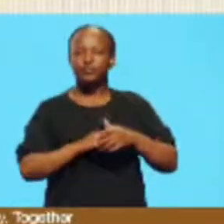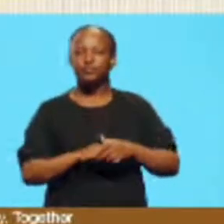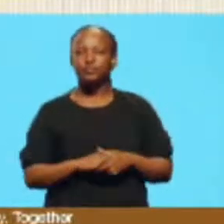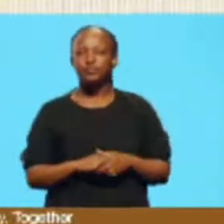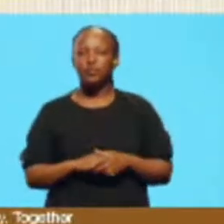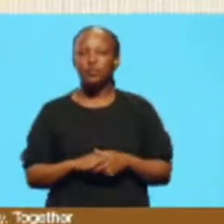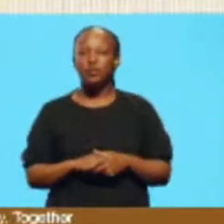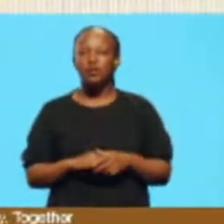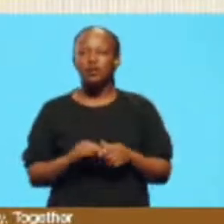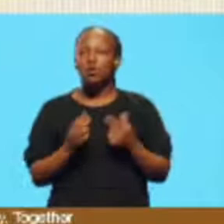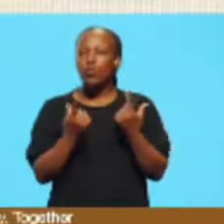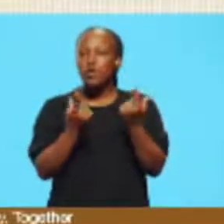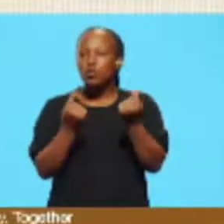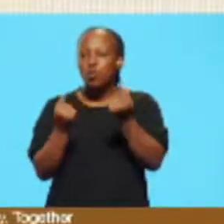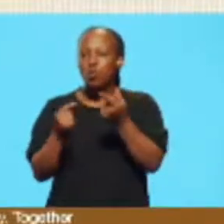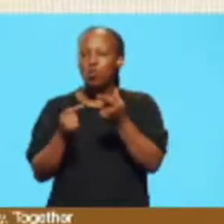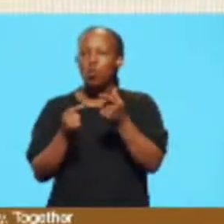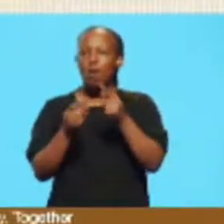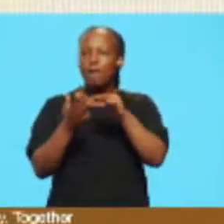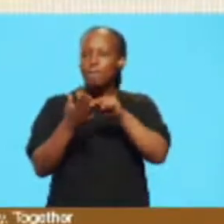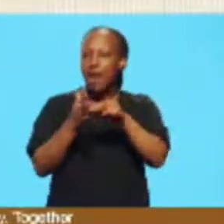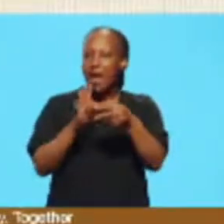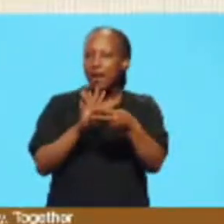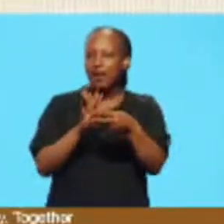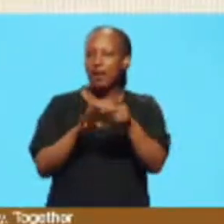our plannings, we don't consider